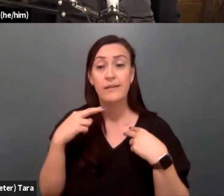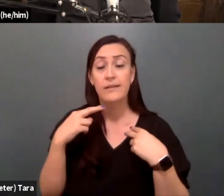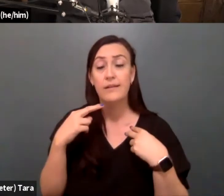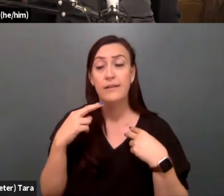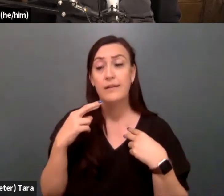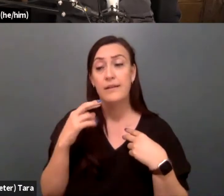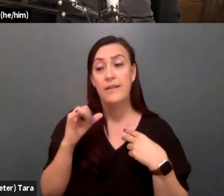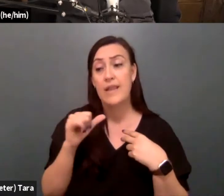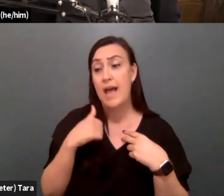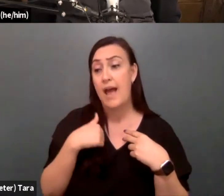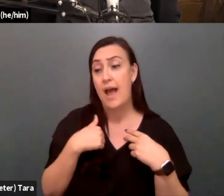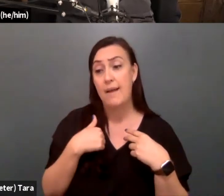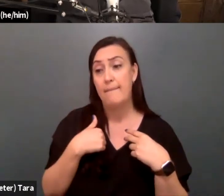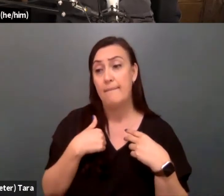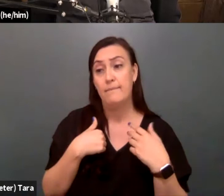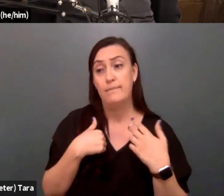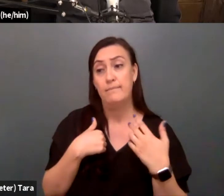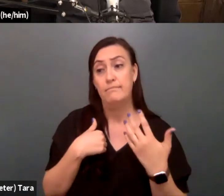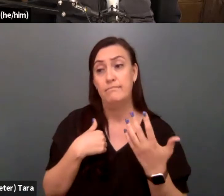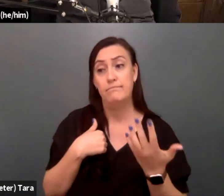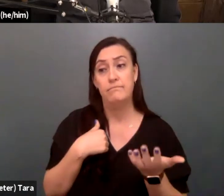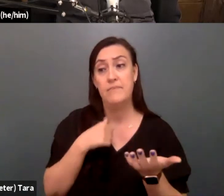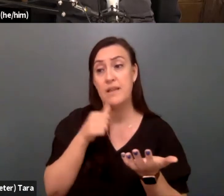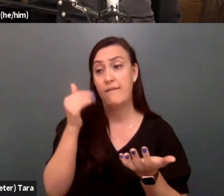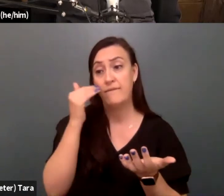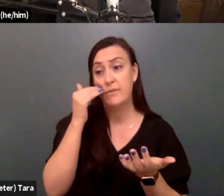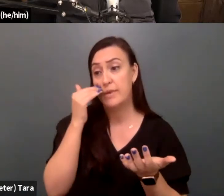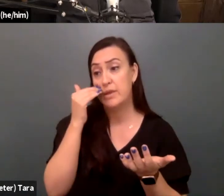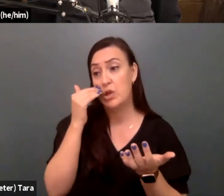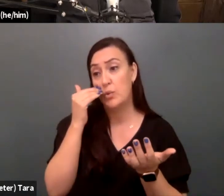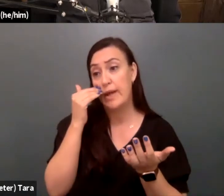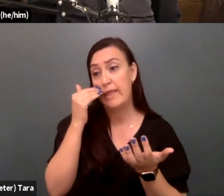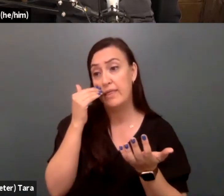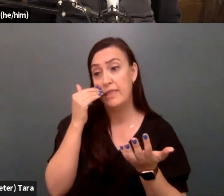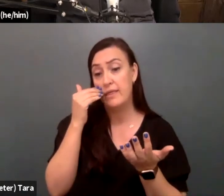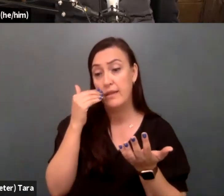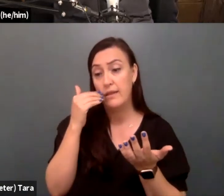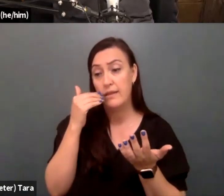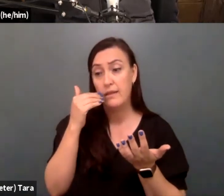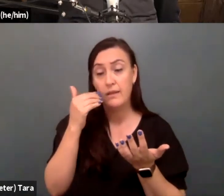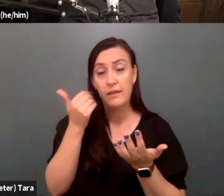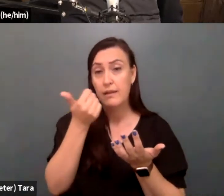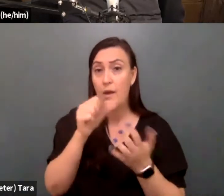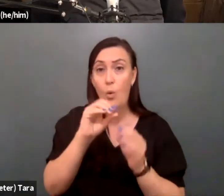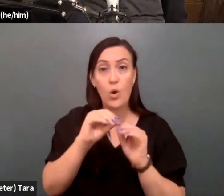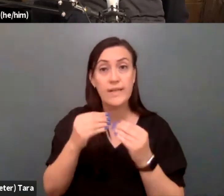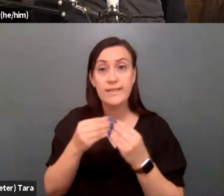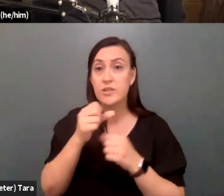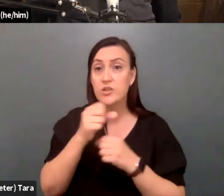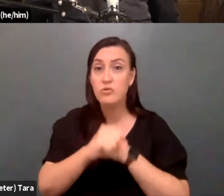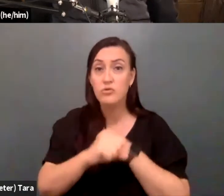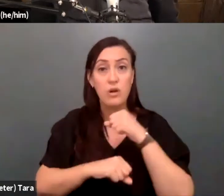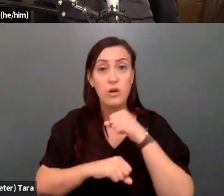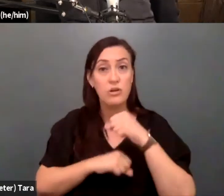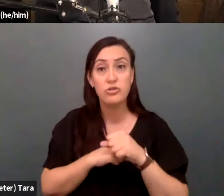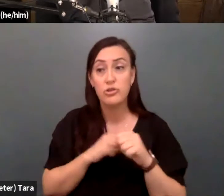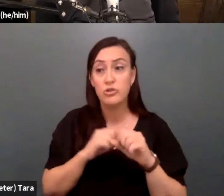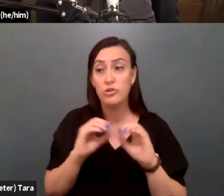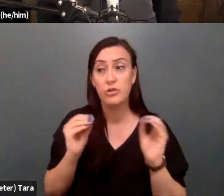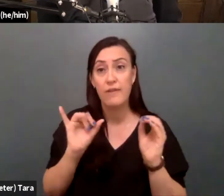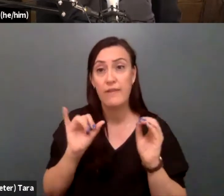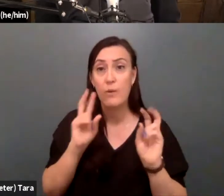I am not familiar with an organizational structure that is quote